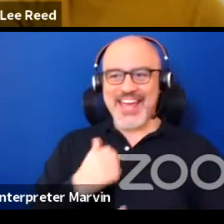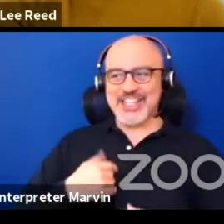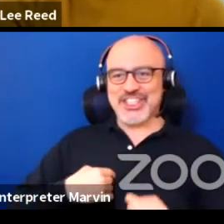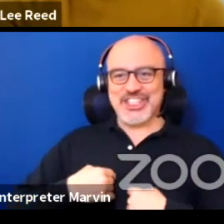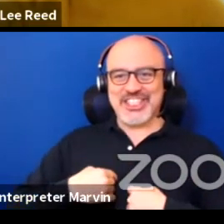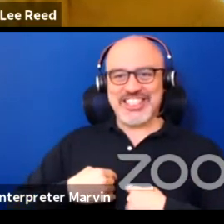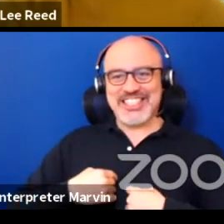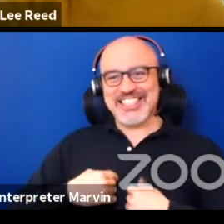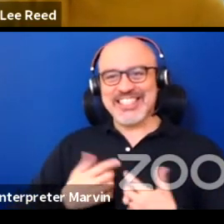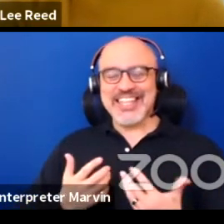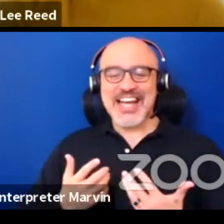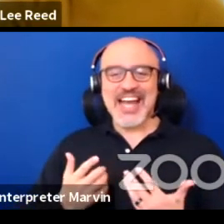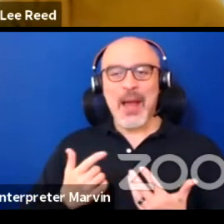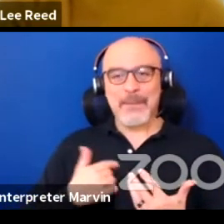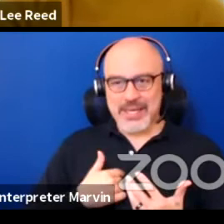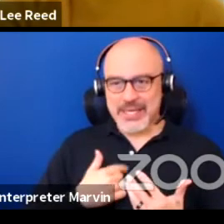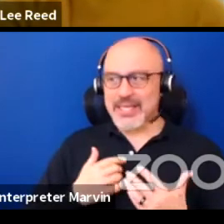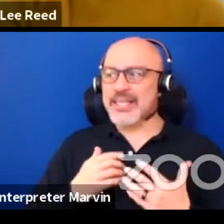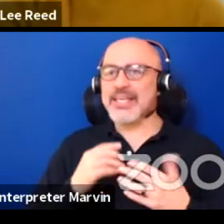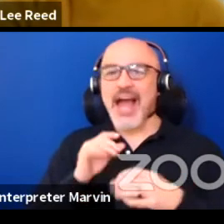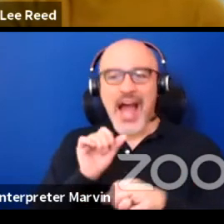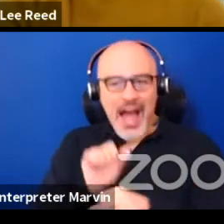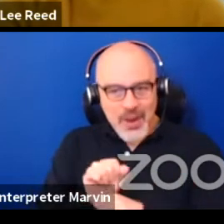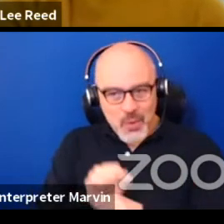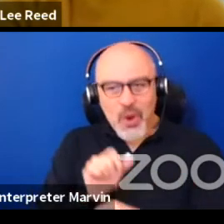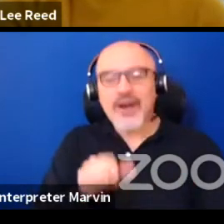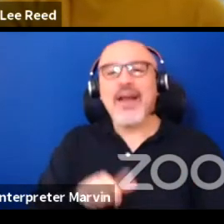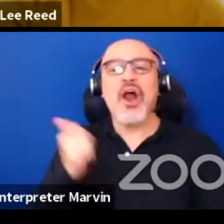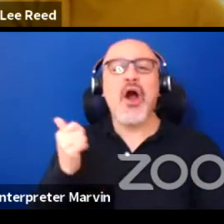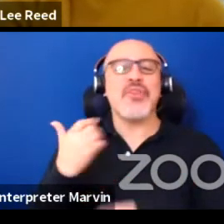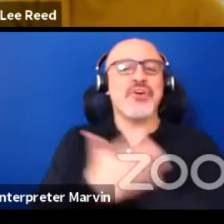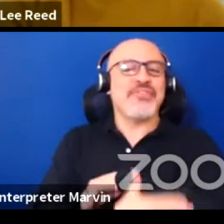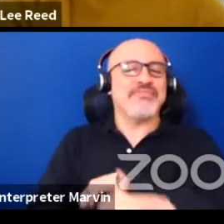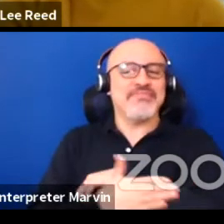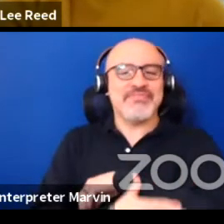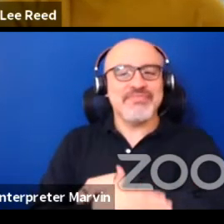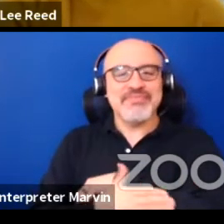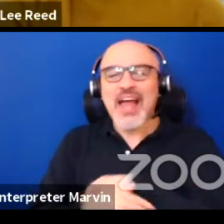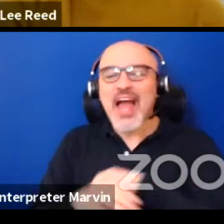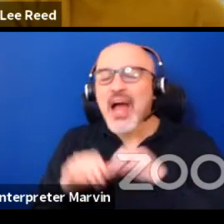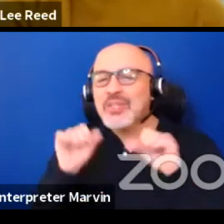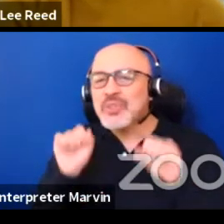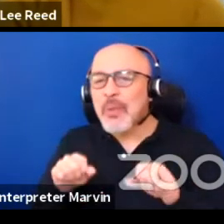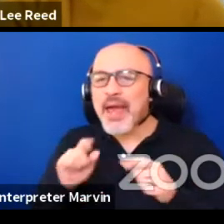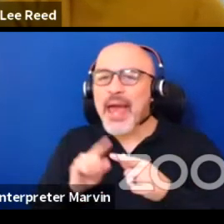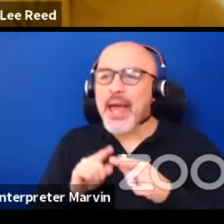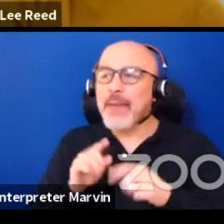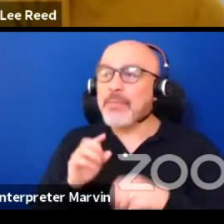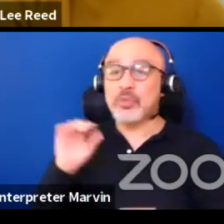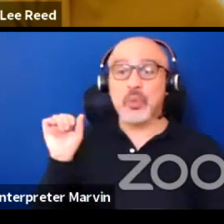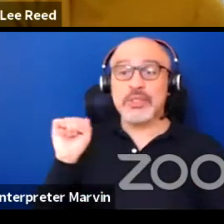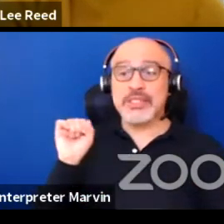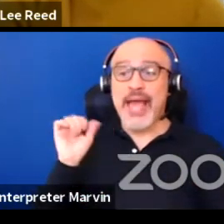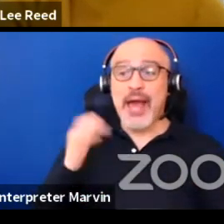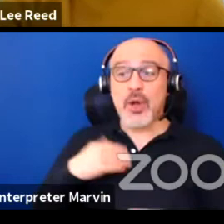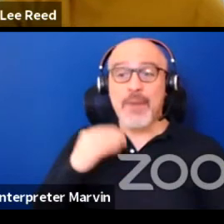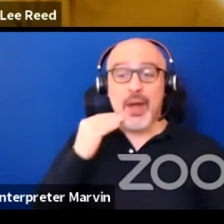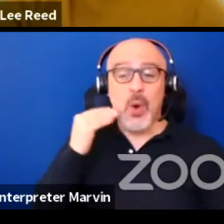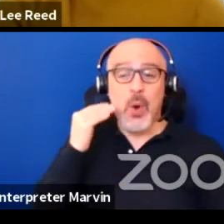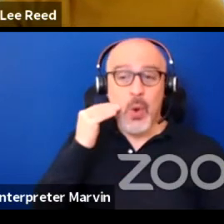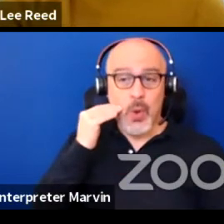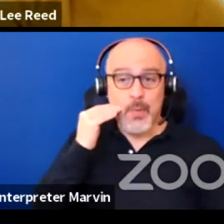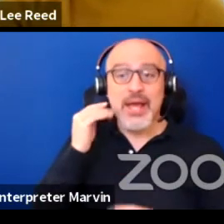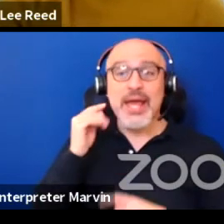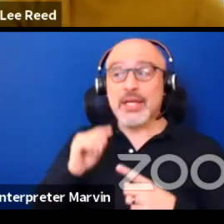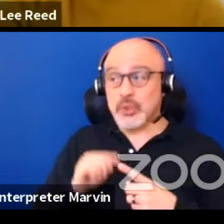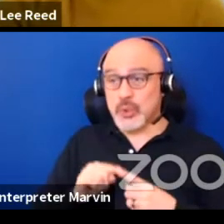I'm at the age that I get to actually do work in other parts of the country. And so being able to call Seattle my home and use it as a launching